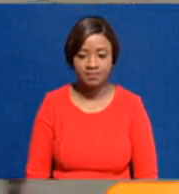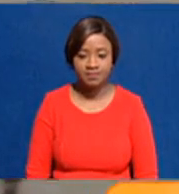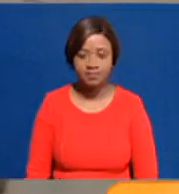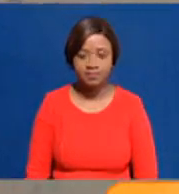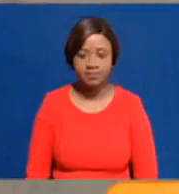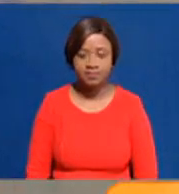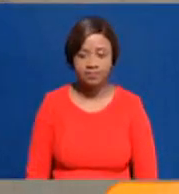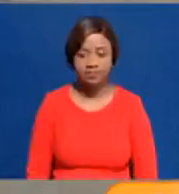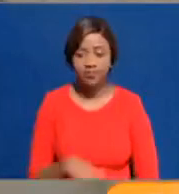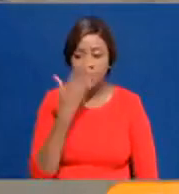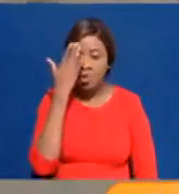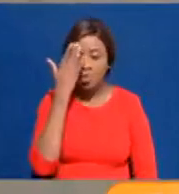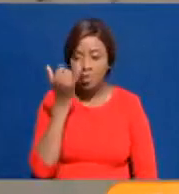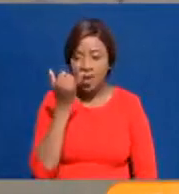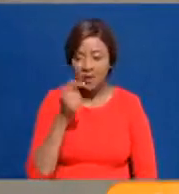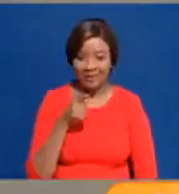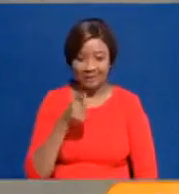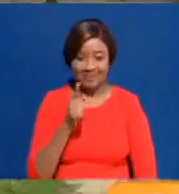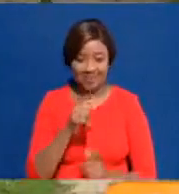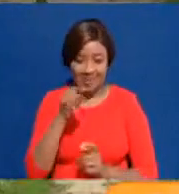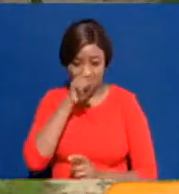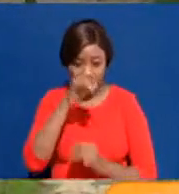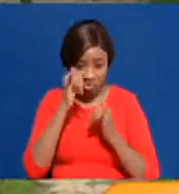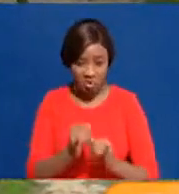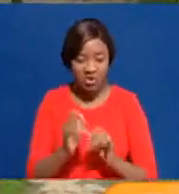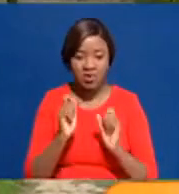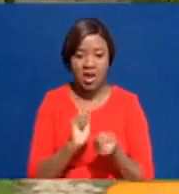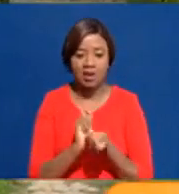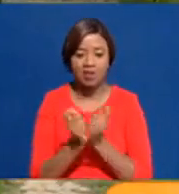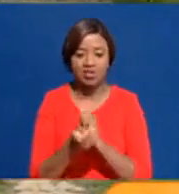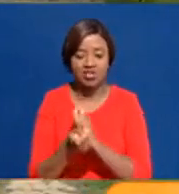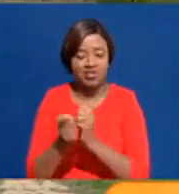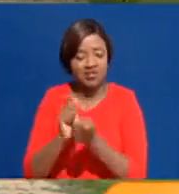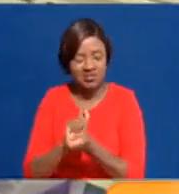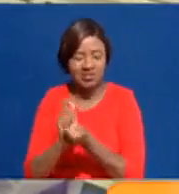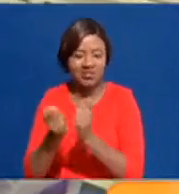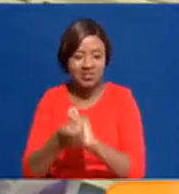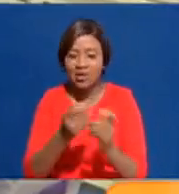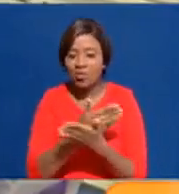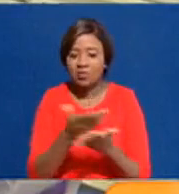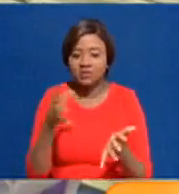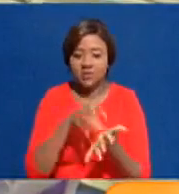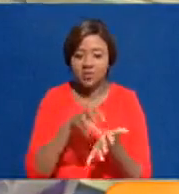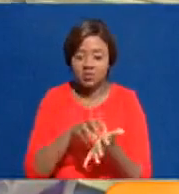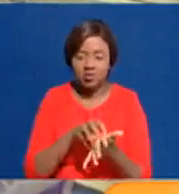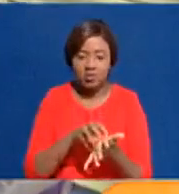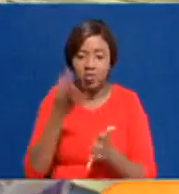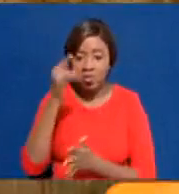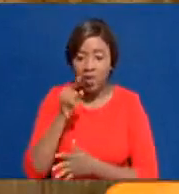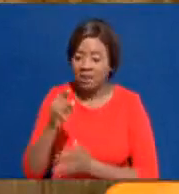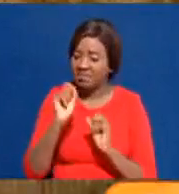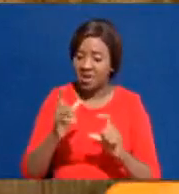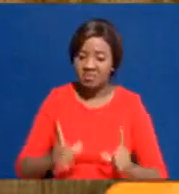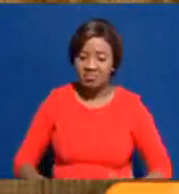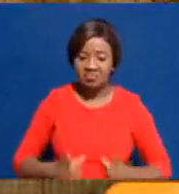malaria, following the mosquito's adaptive qualities. According to KEMRI, the mosquito vector can survive